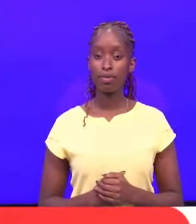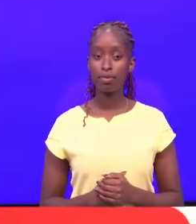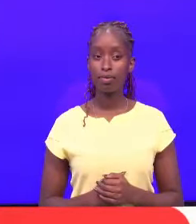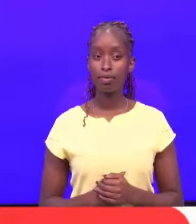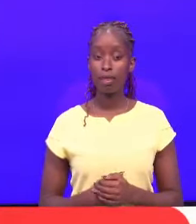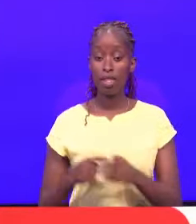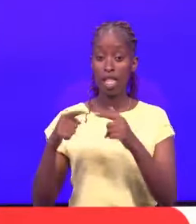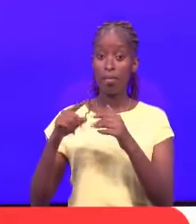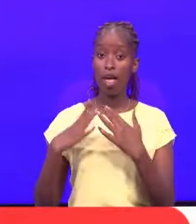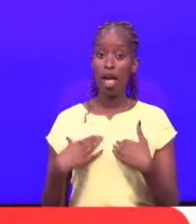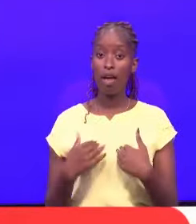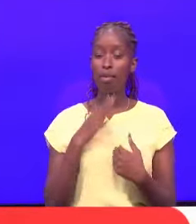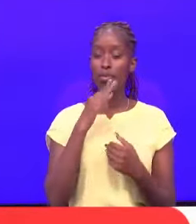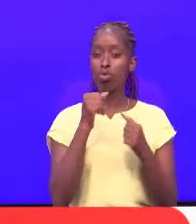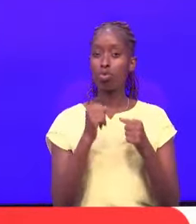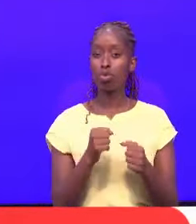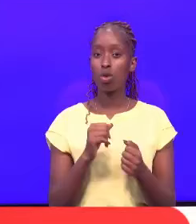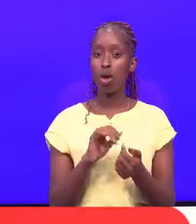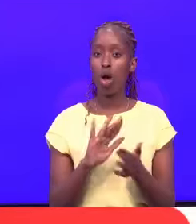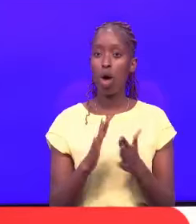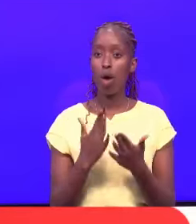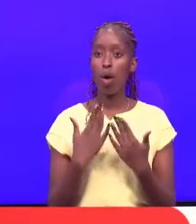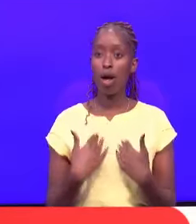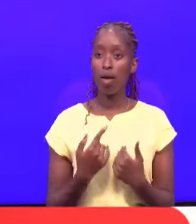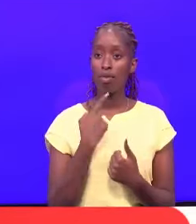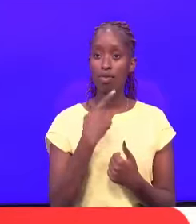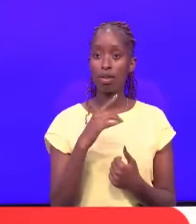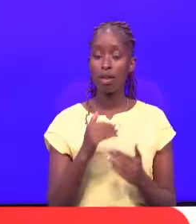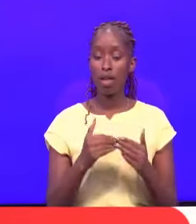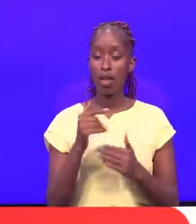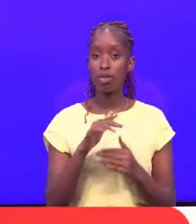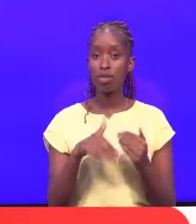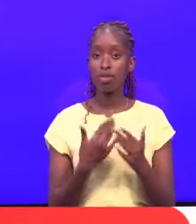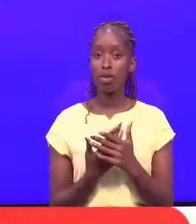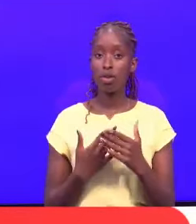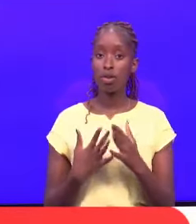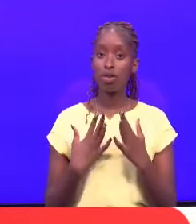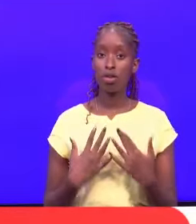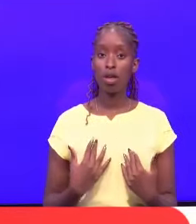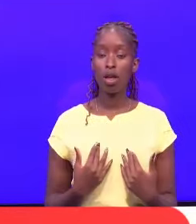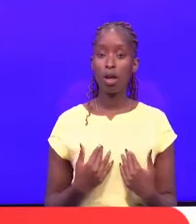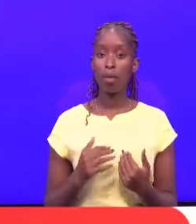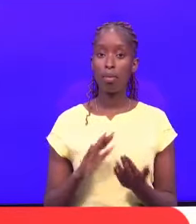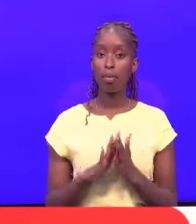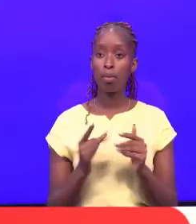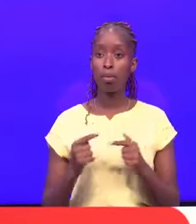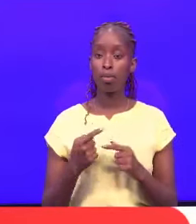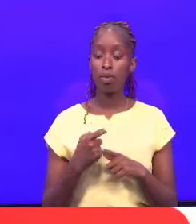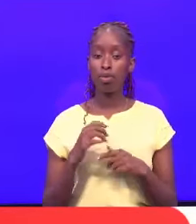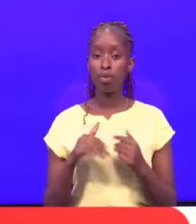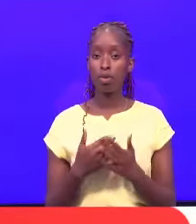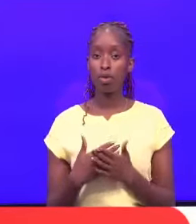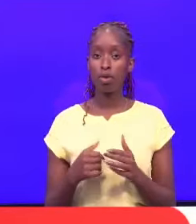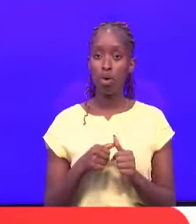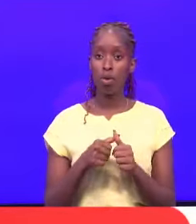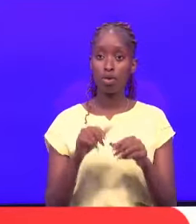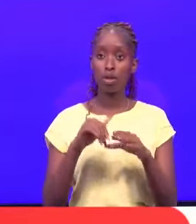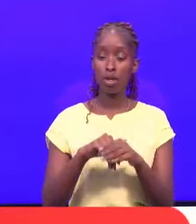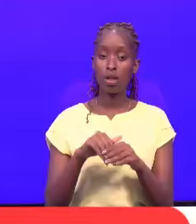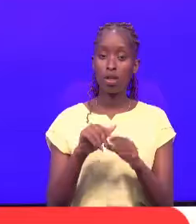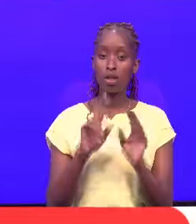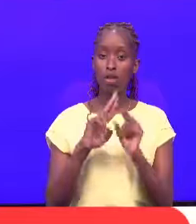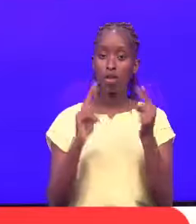ipo imara kinyume na ilivyodhaniwa baada ya viongozi wa Kenya Kwanza kuwa watagawanyika baada ya Raila Odinga kuelekea katika muungano wa